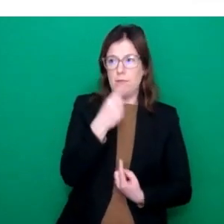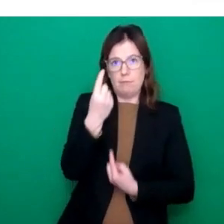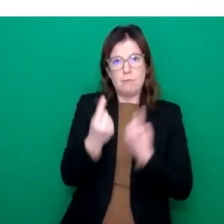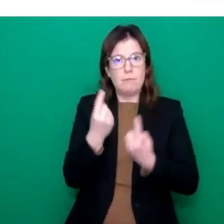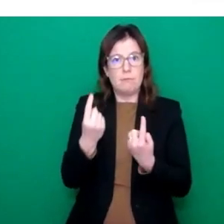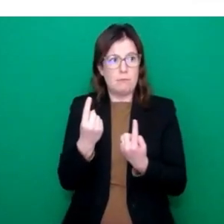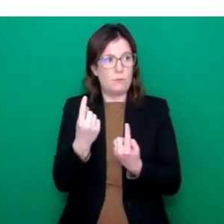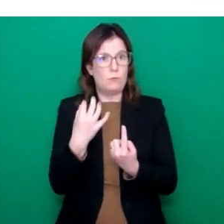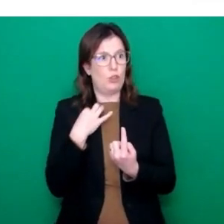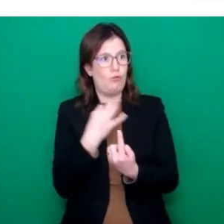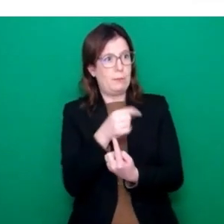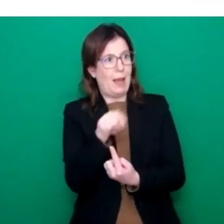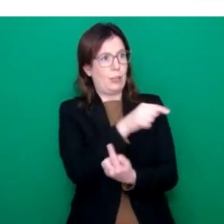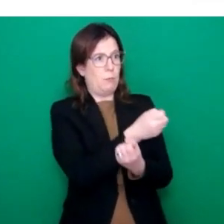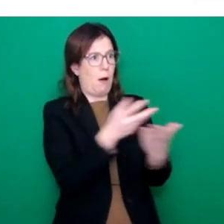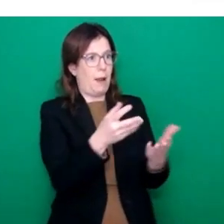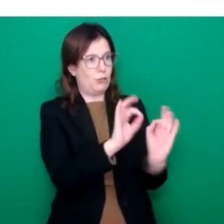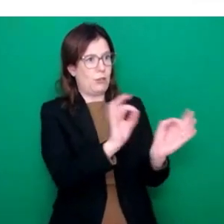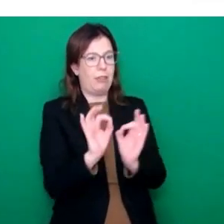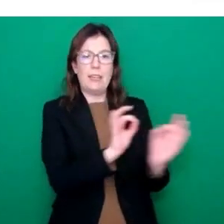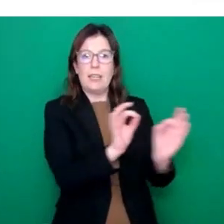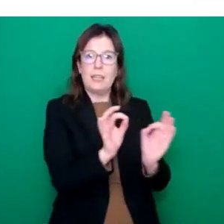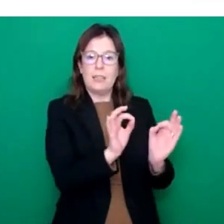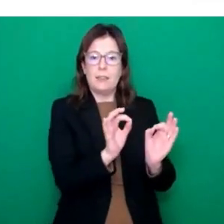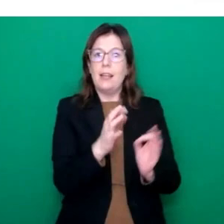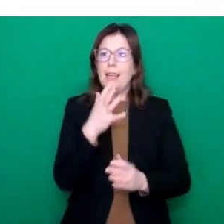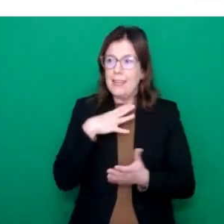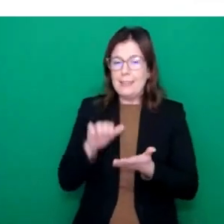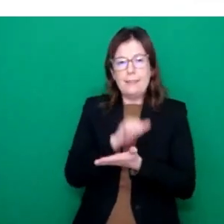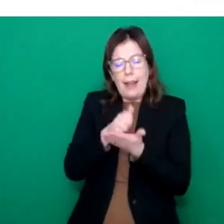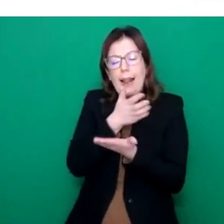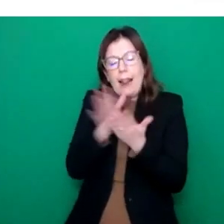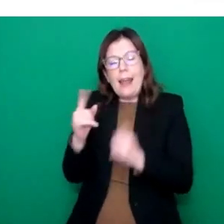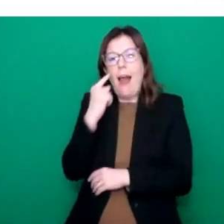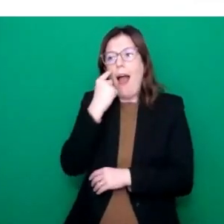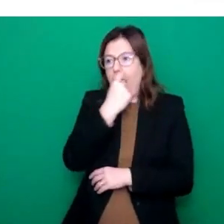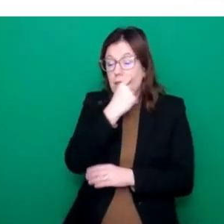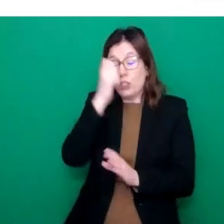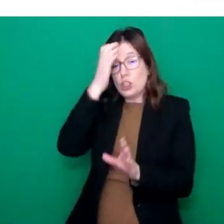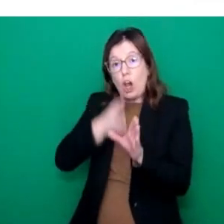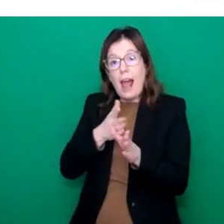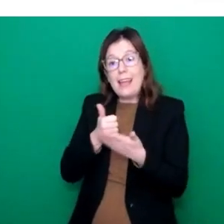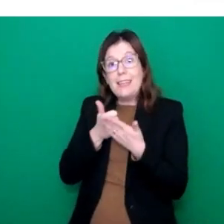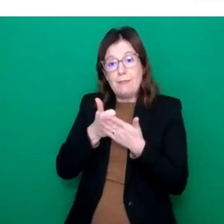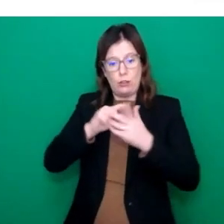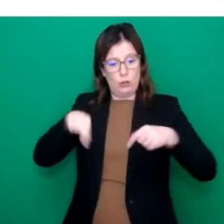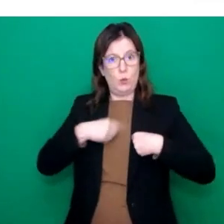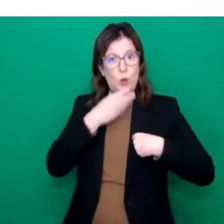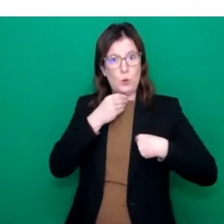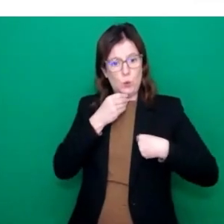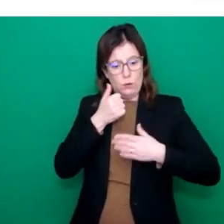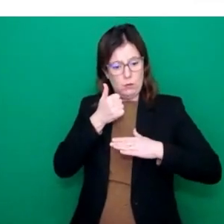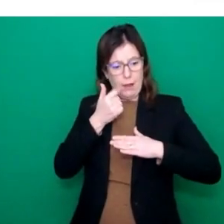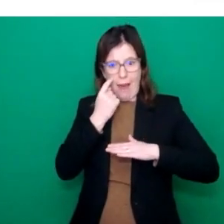always represented in the population samples for the empirical evidence on which the psychological interventions that we use are based.